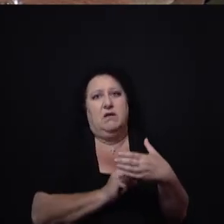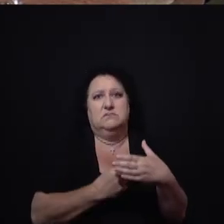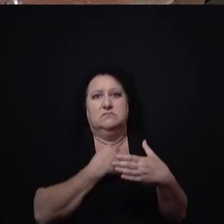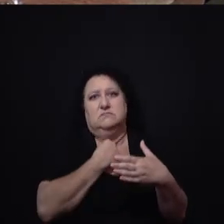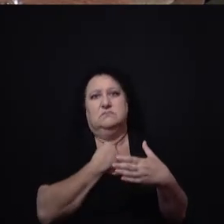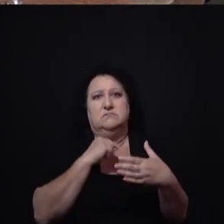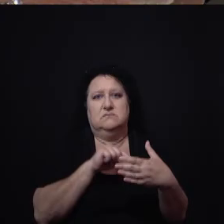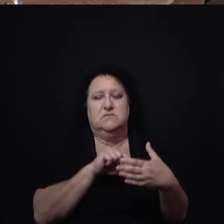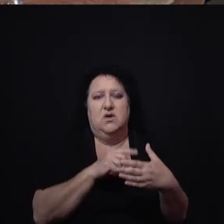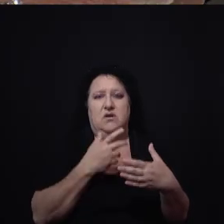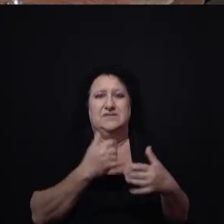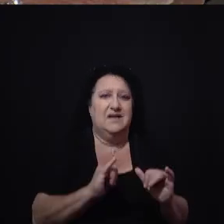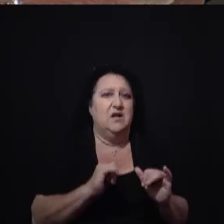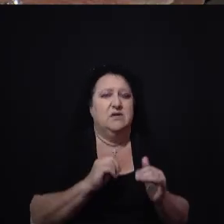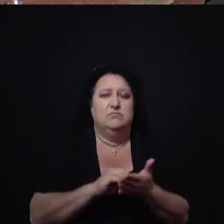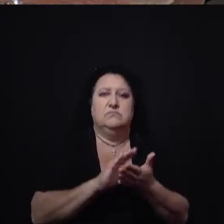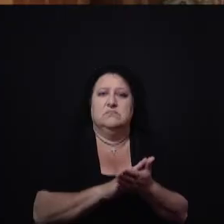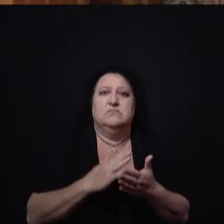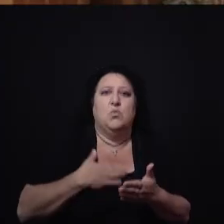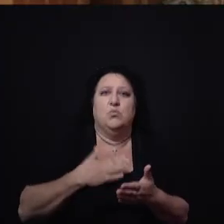we don't?